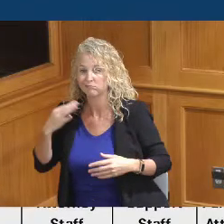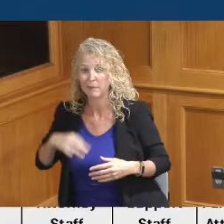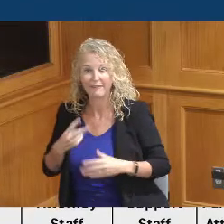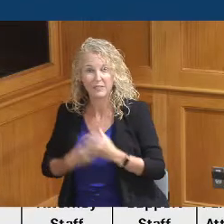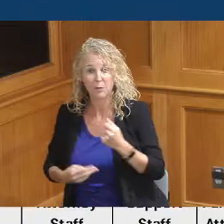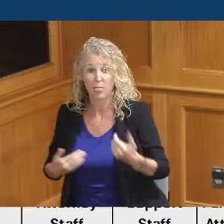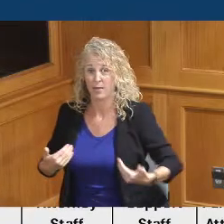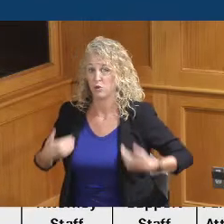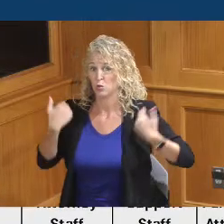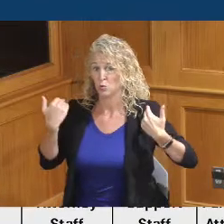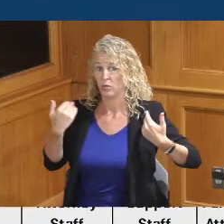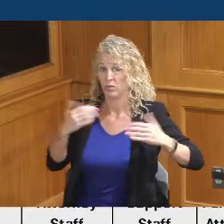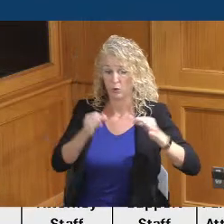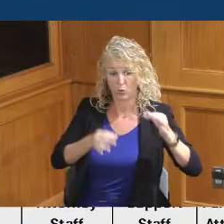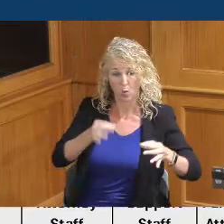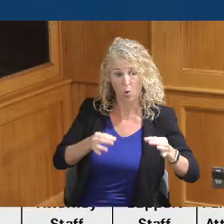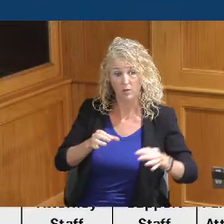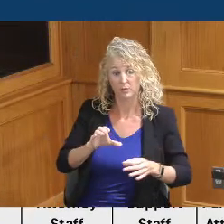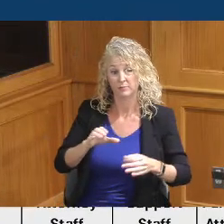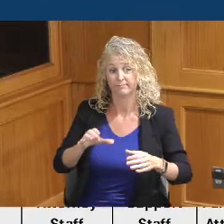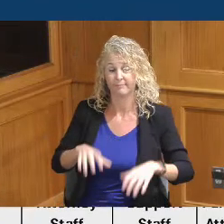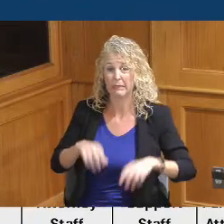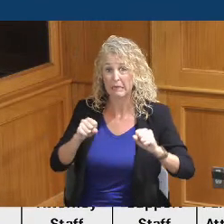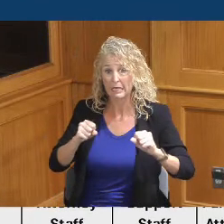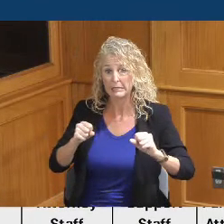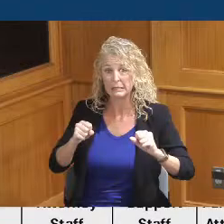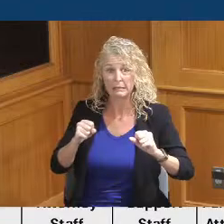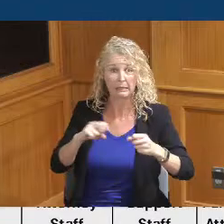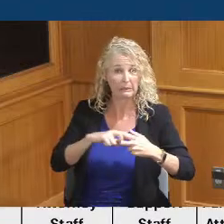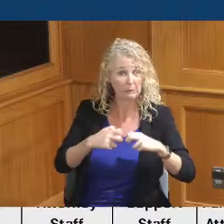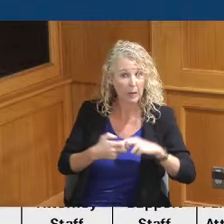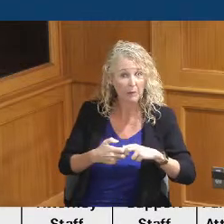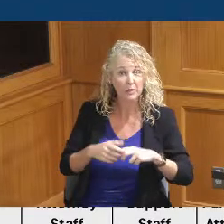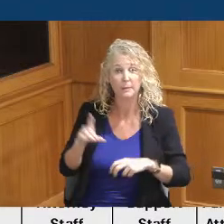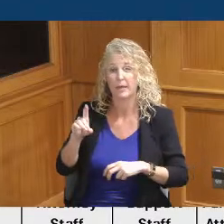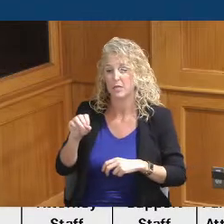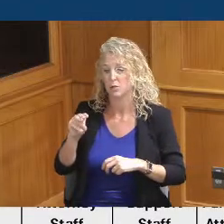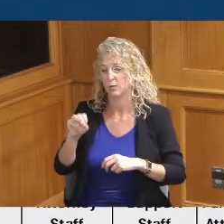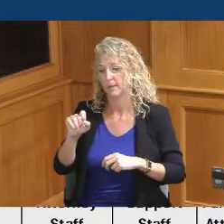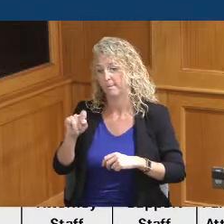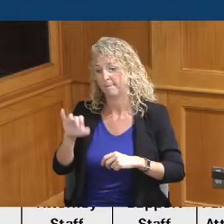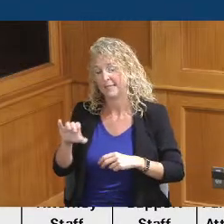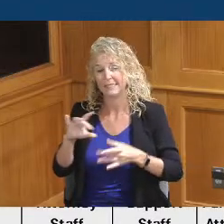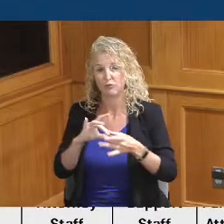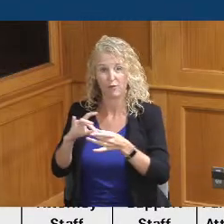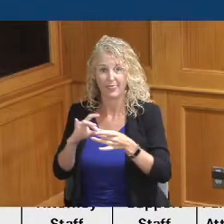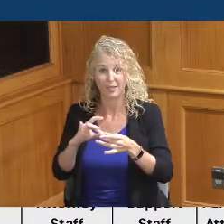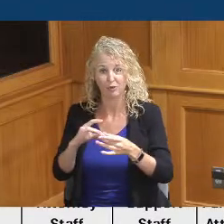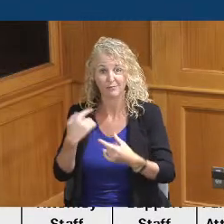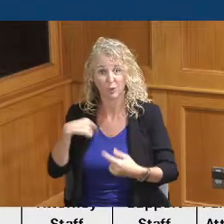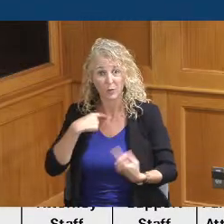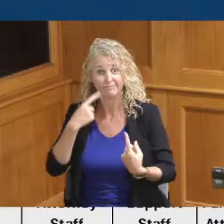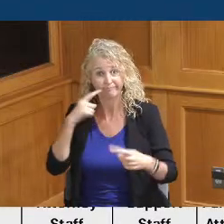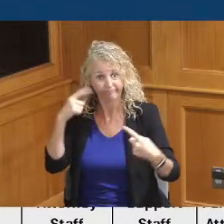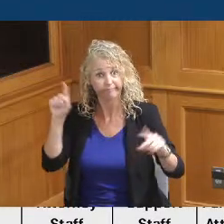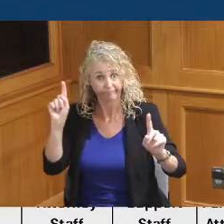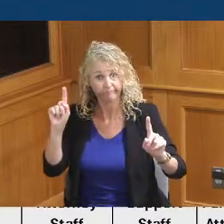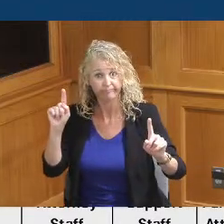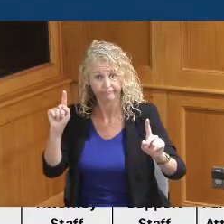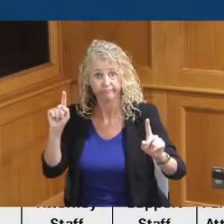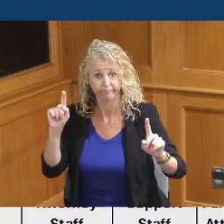juvenile court custody issues that will address similar issues in domestic relations court. So that is how efficient we have been.